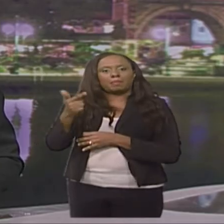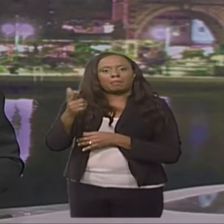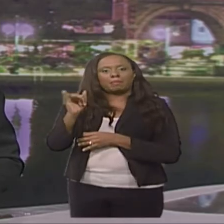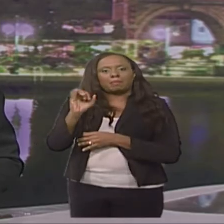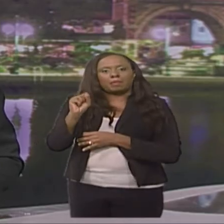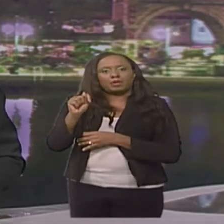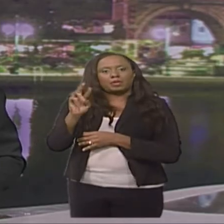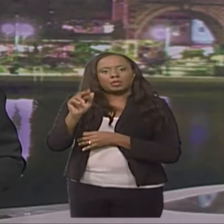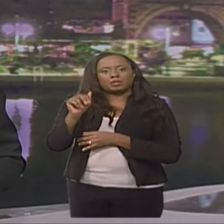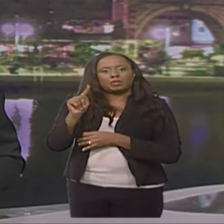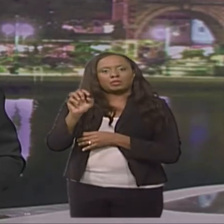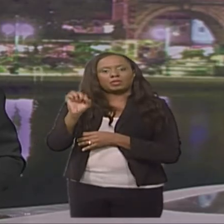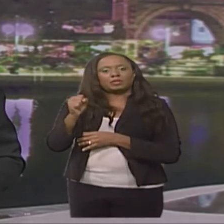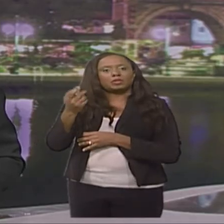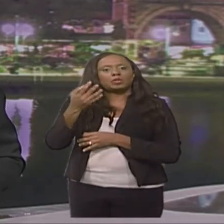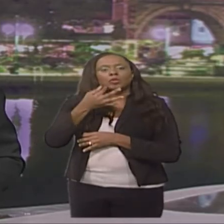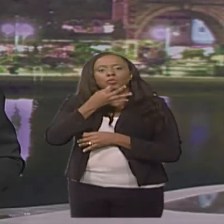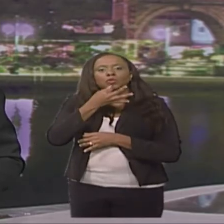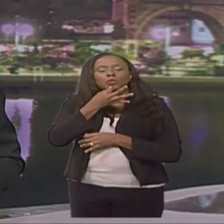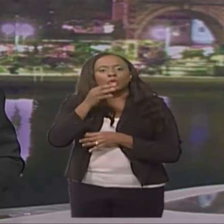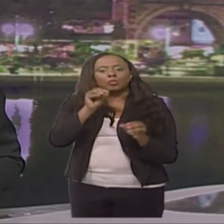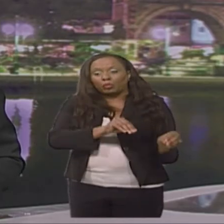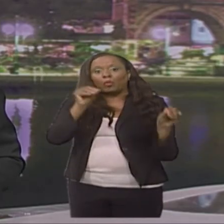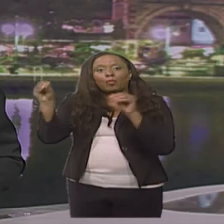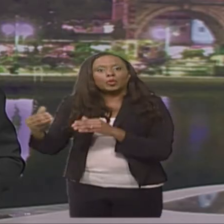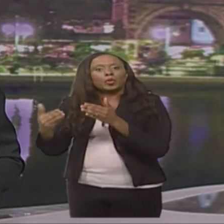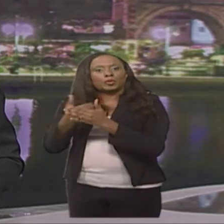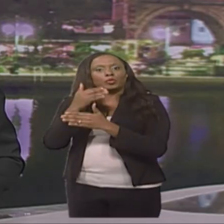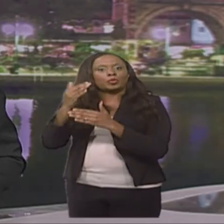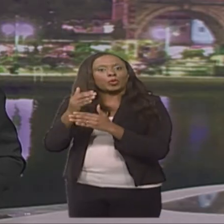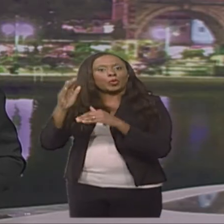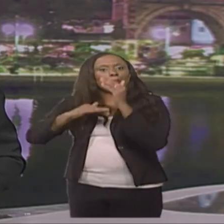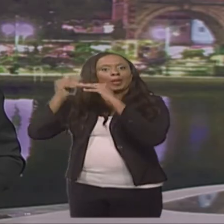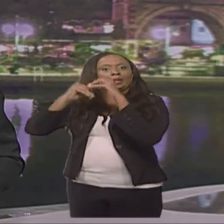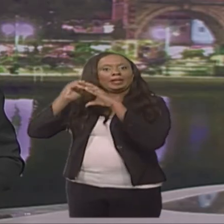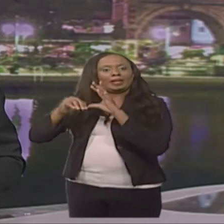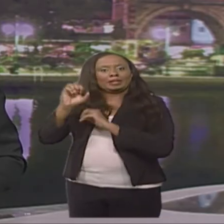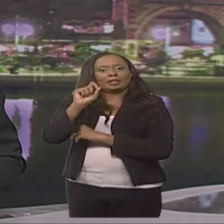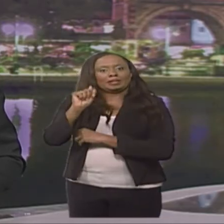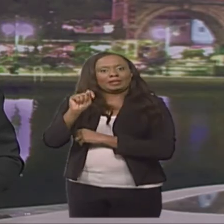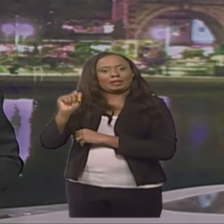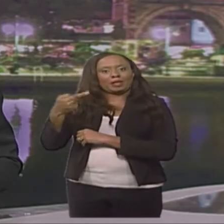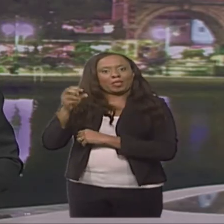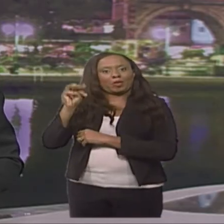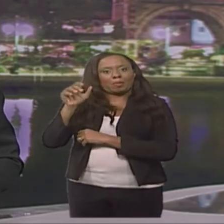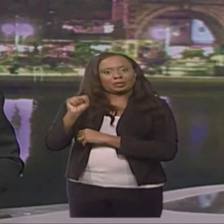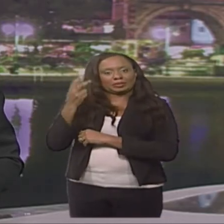new facilities with the opening of the Cane Garden Police Station and courts in St. Thomas. Lisa Lord was there and filed this